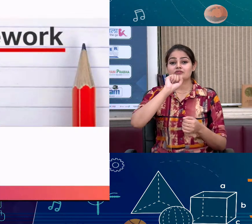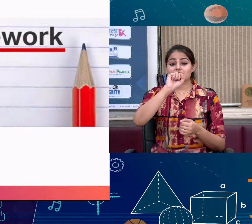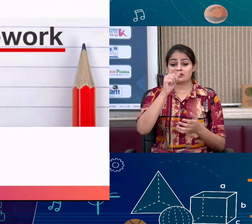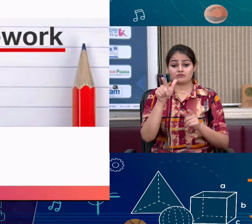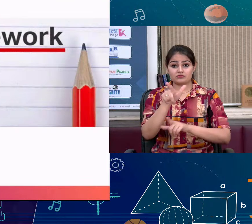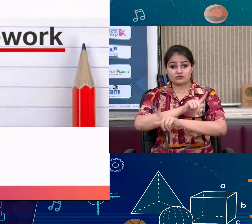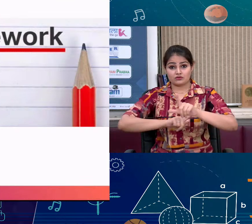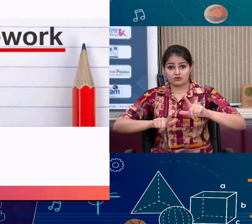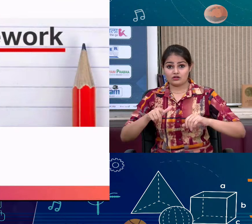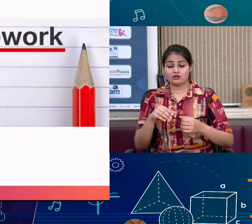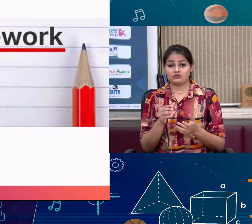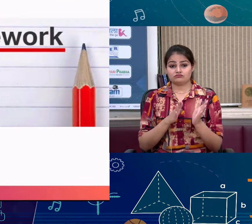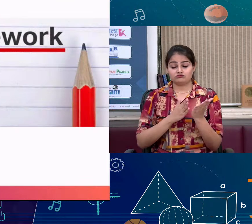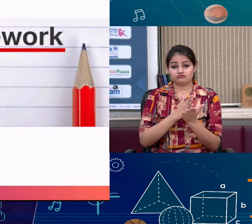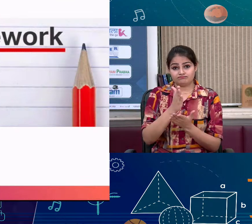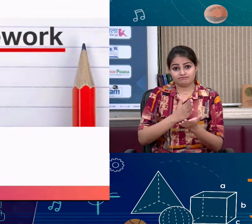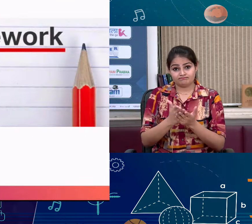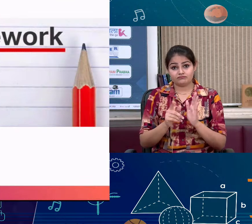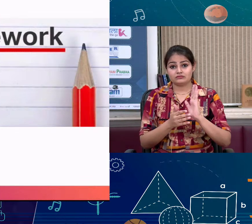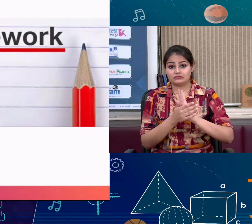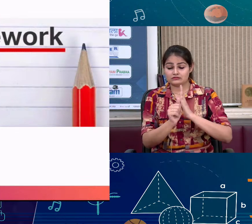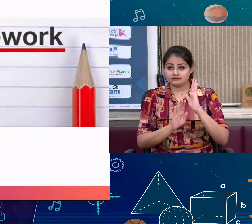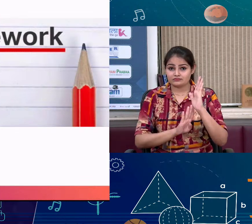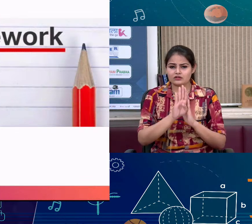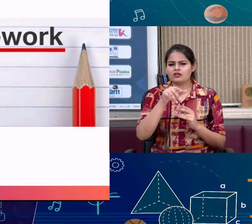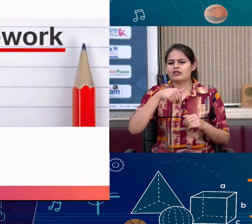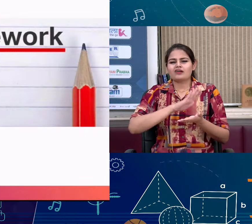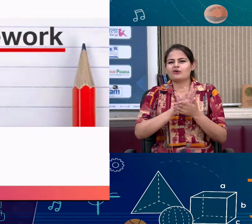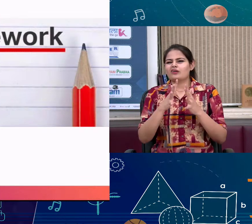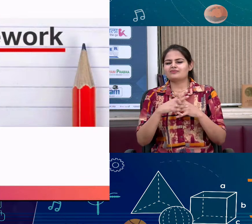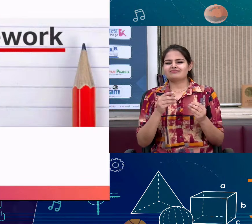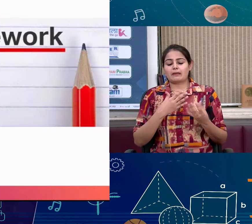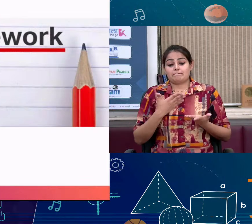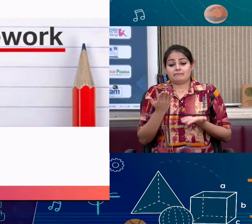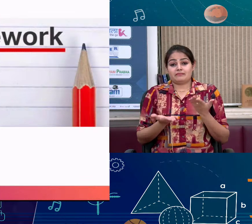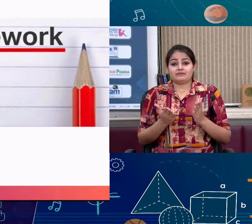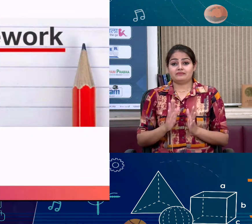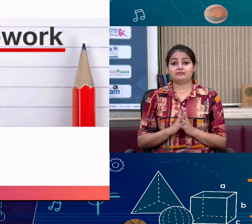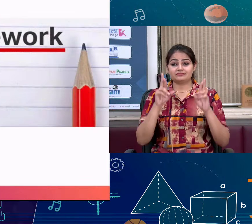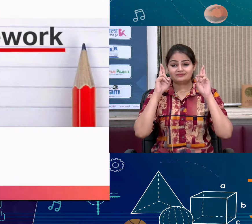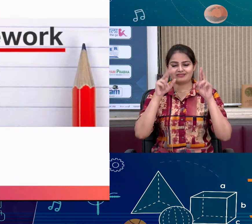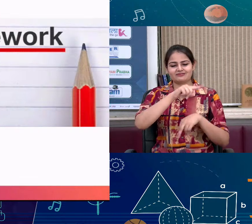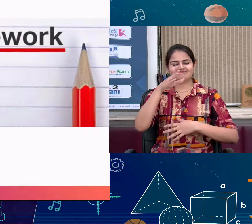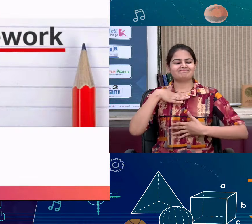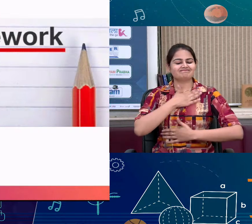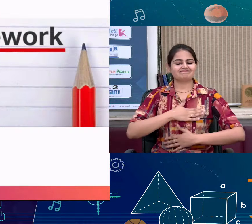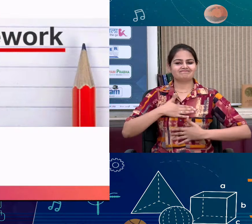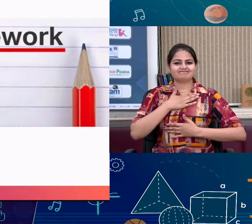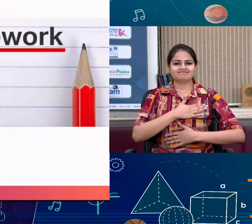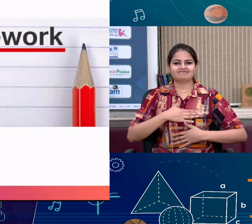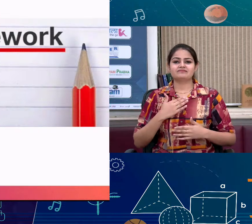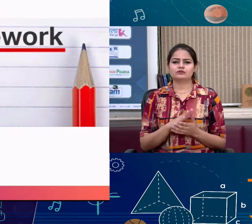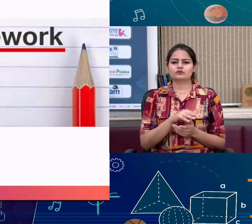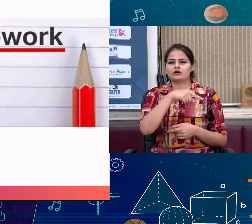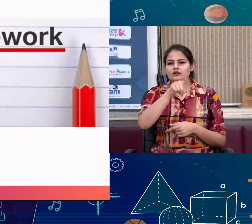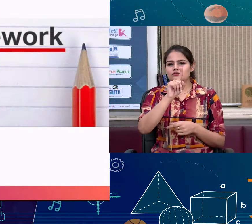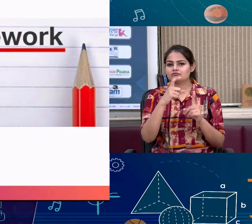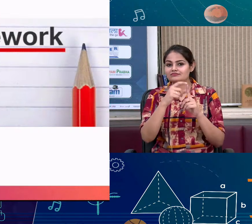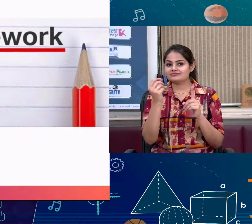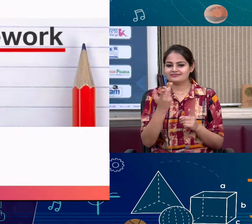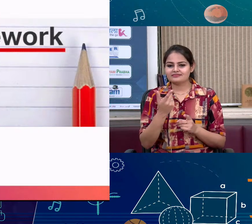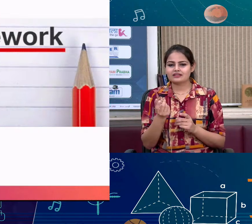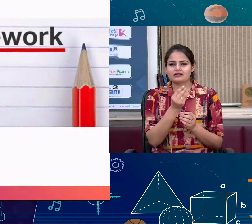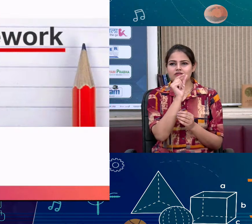is a small homework. I hope you'll enjoy doing it. So let's try and using frame or make sentences using